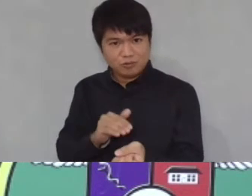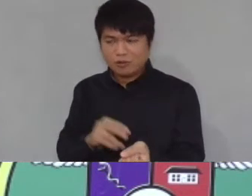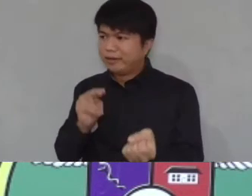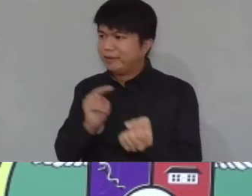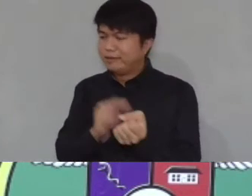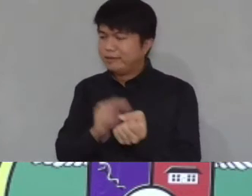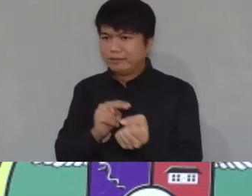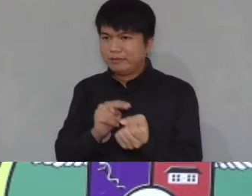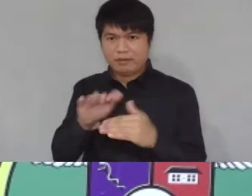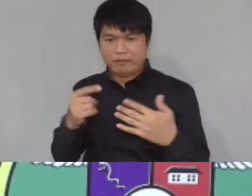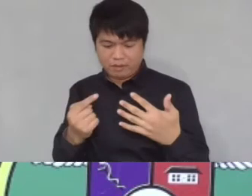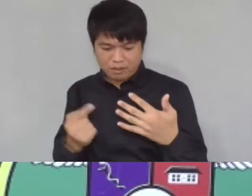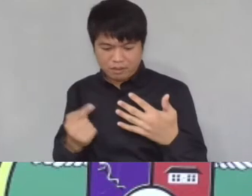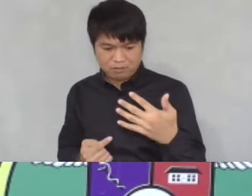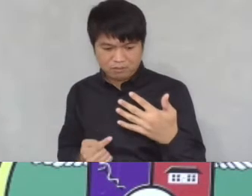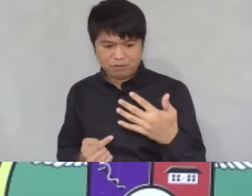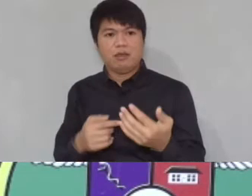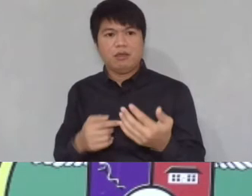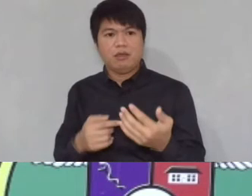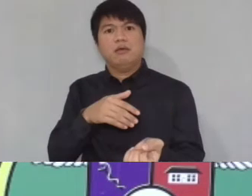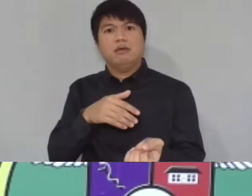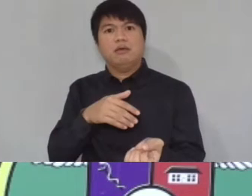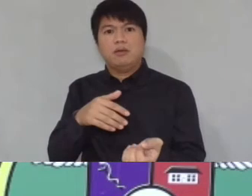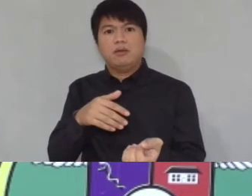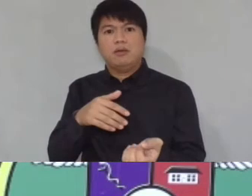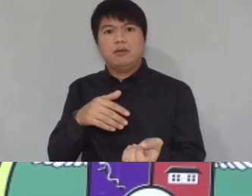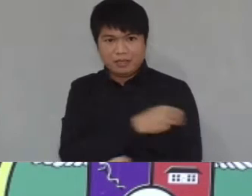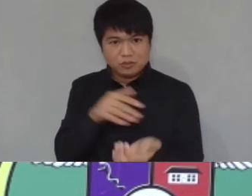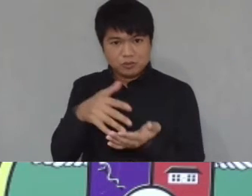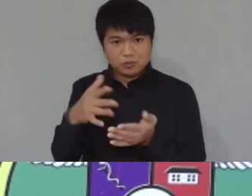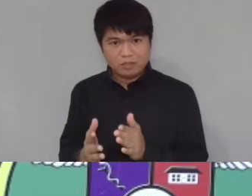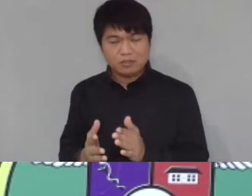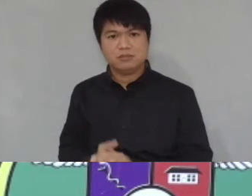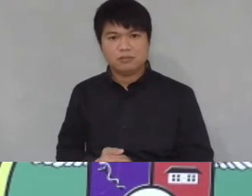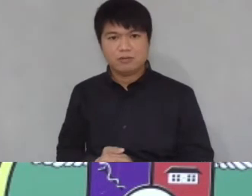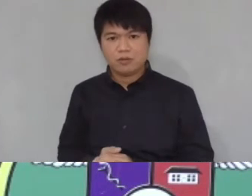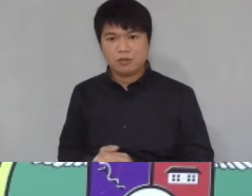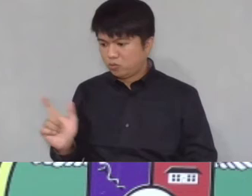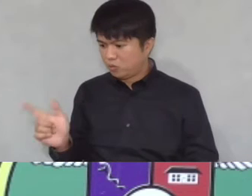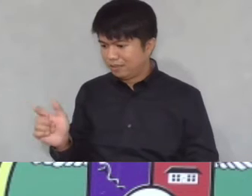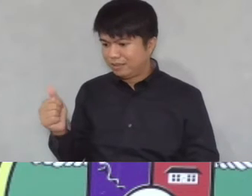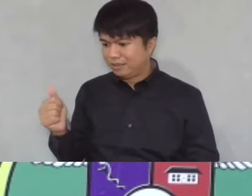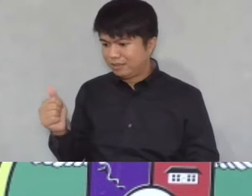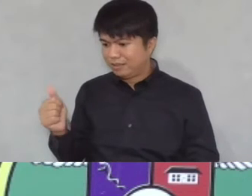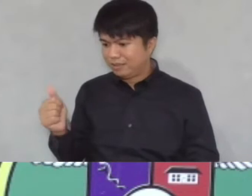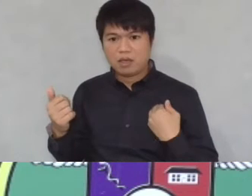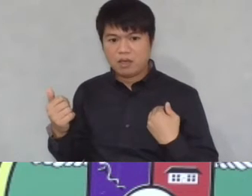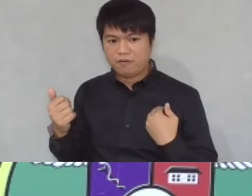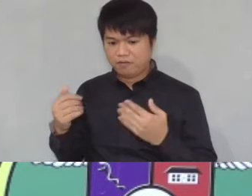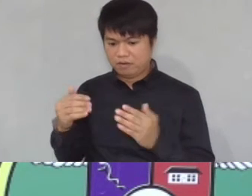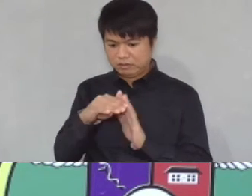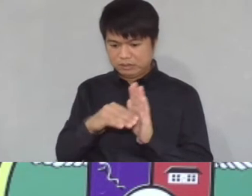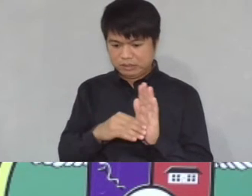other paramedical students. In fact, as early as 2010, we already have guidelines